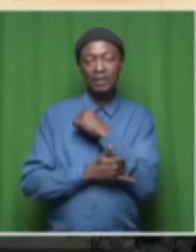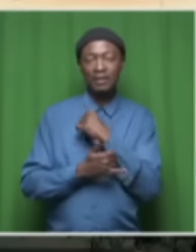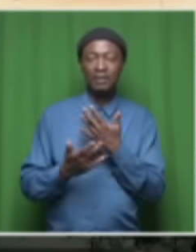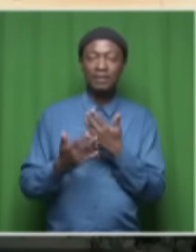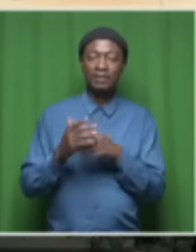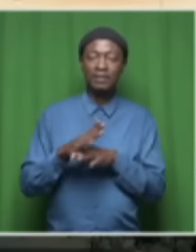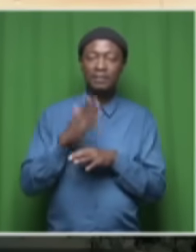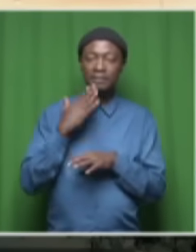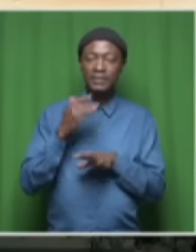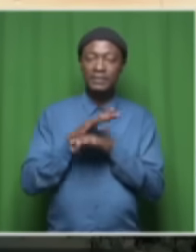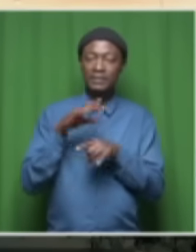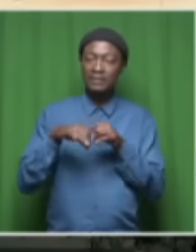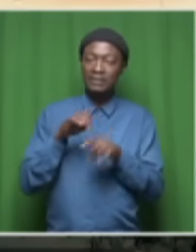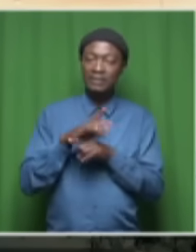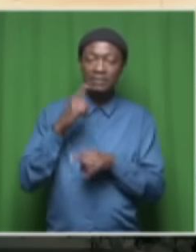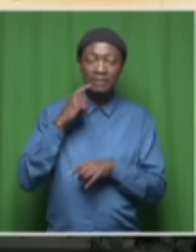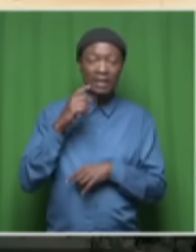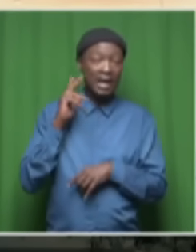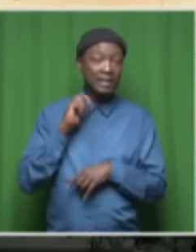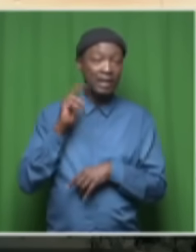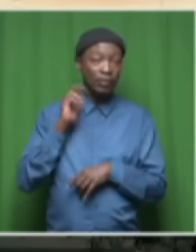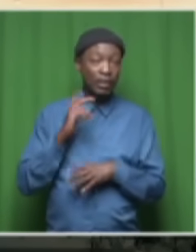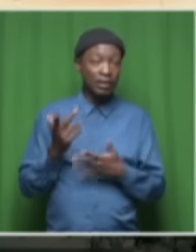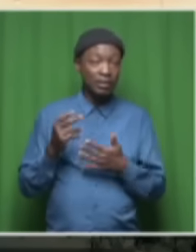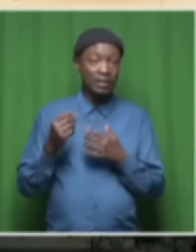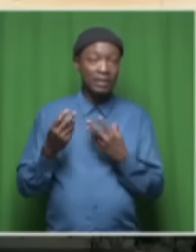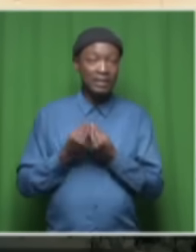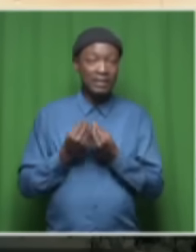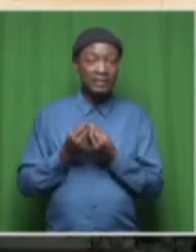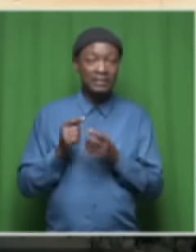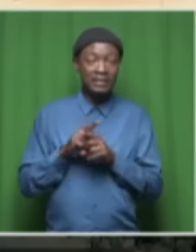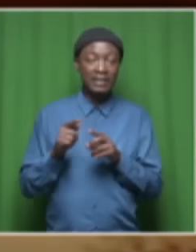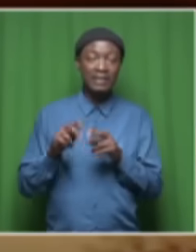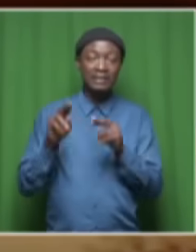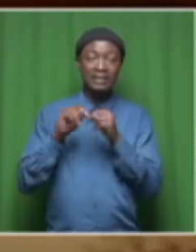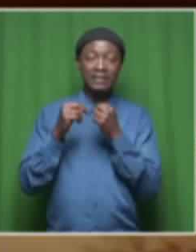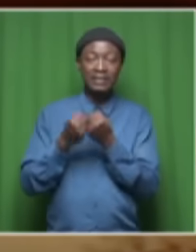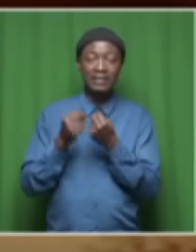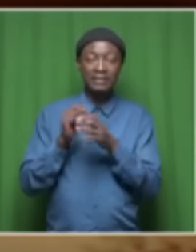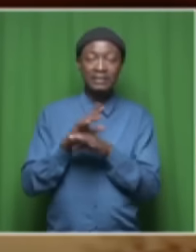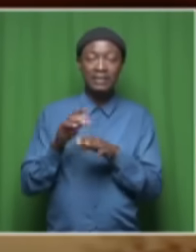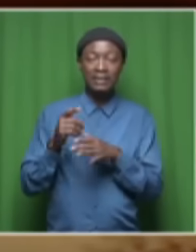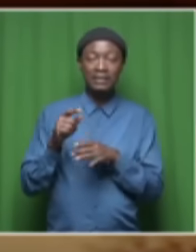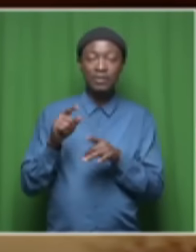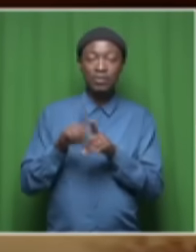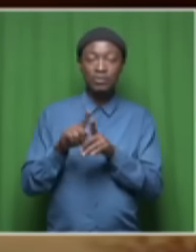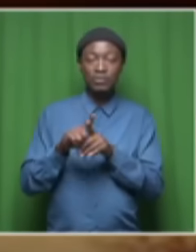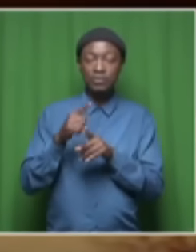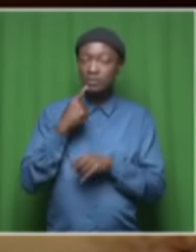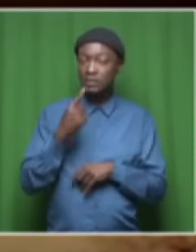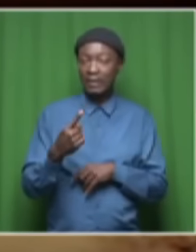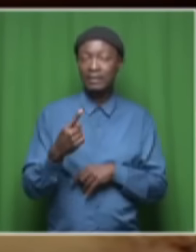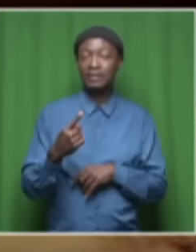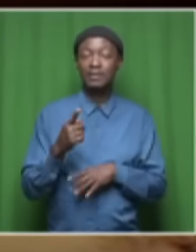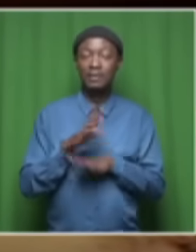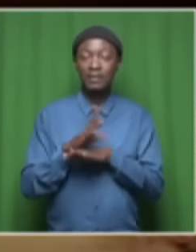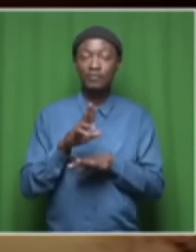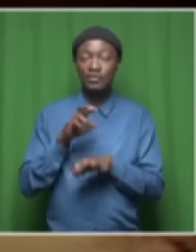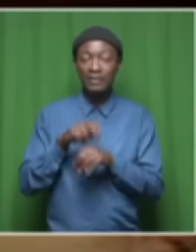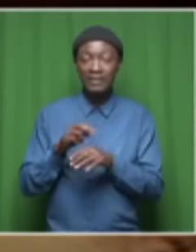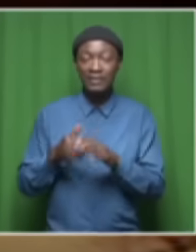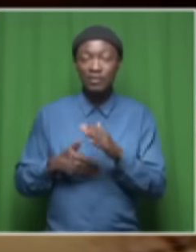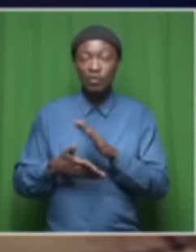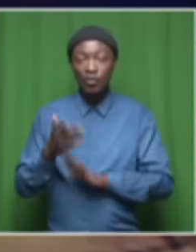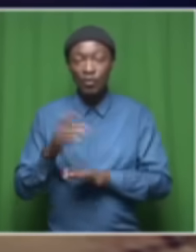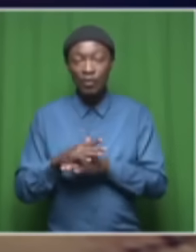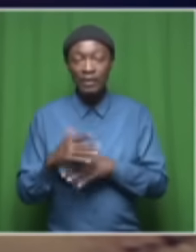take it easy, and listening to and hearing from things like the National Sea Rescue Institute also saying, unless you need to go near the